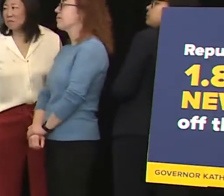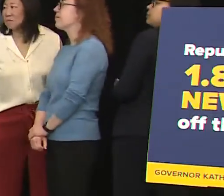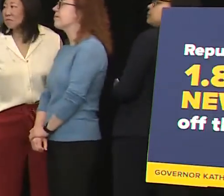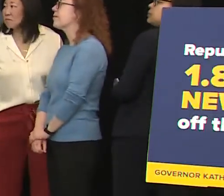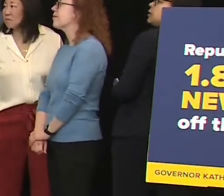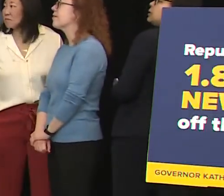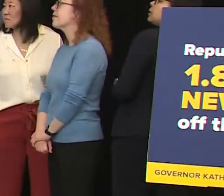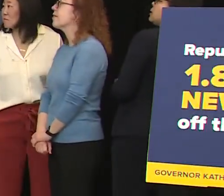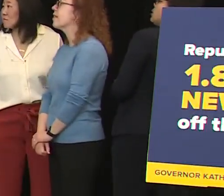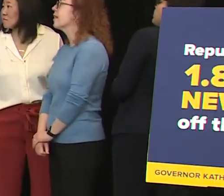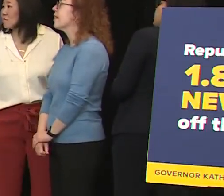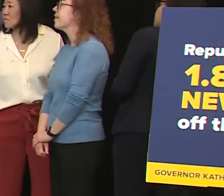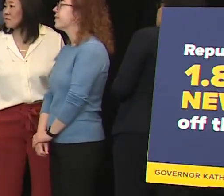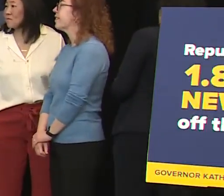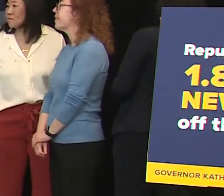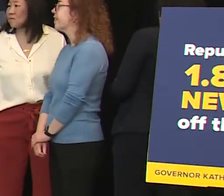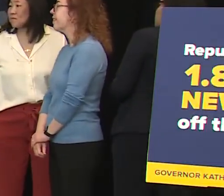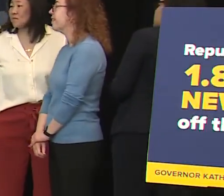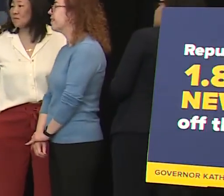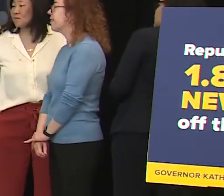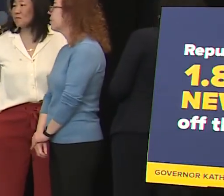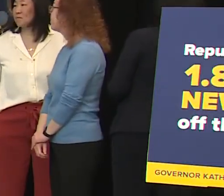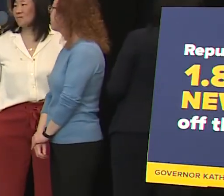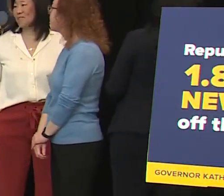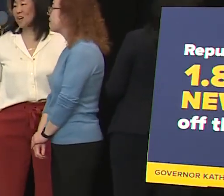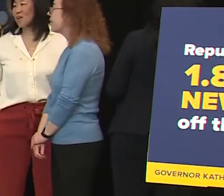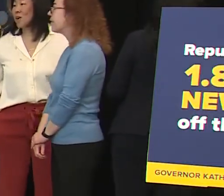Temptation, frustration.